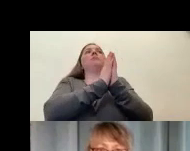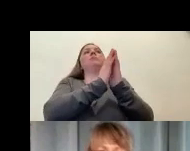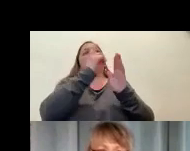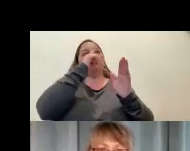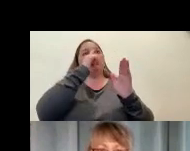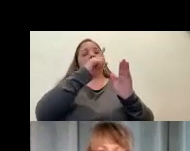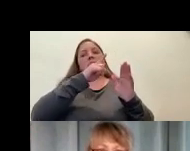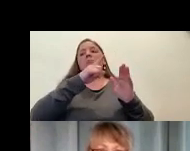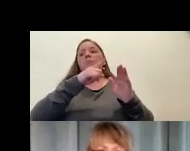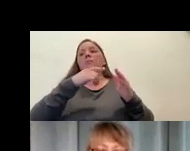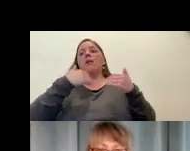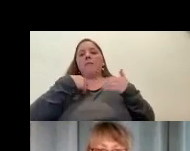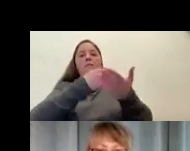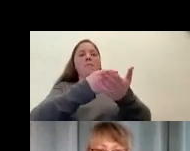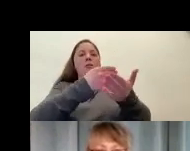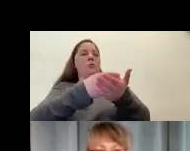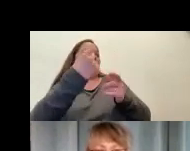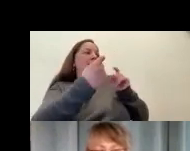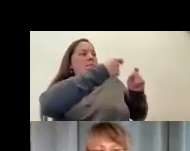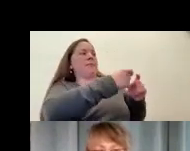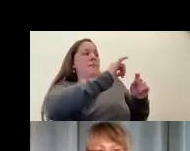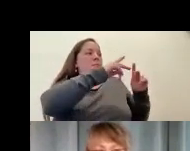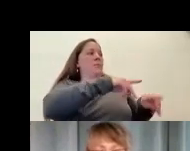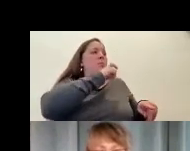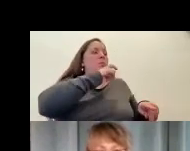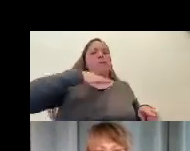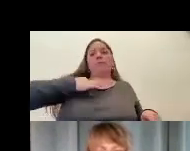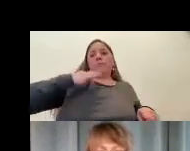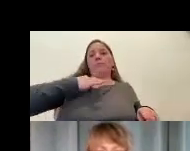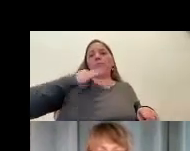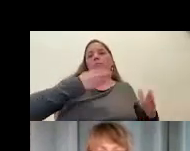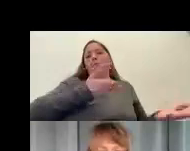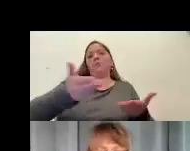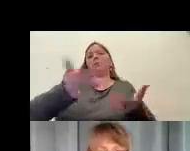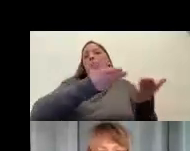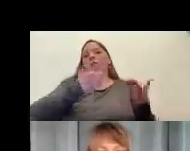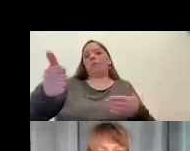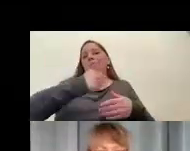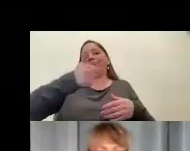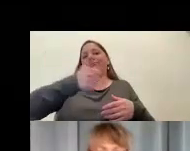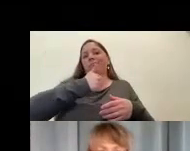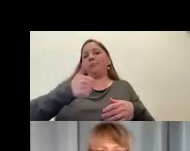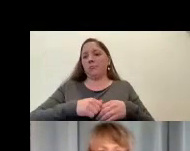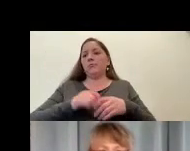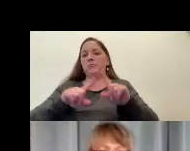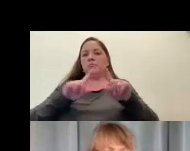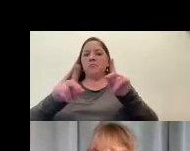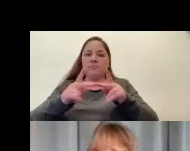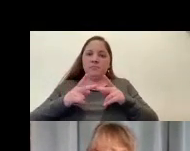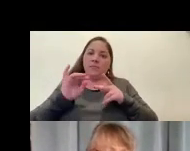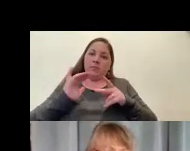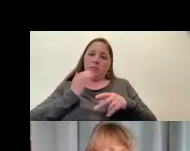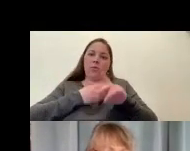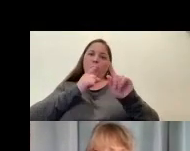in return to give to the person who's volunteering to taking them where they need to go. So that's the goal of the